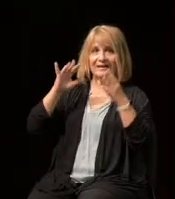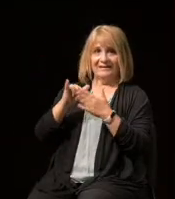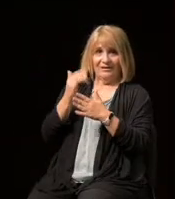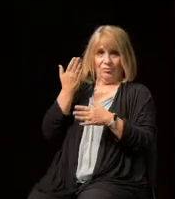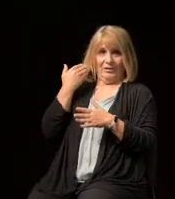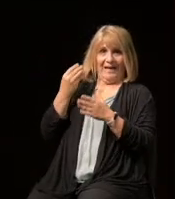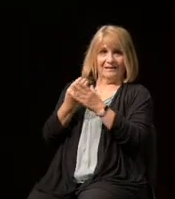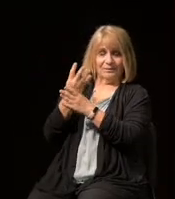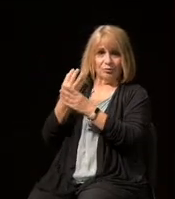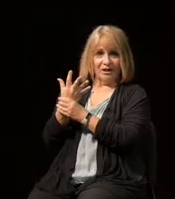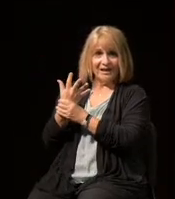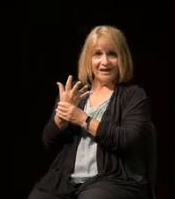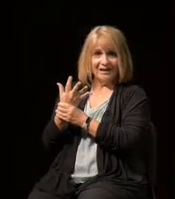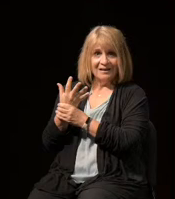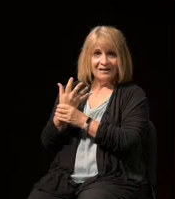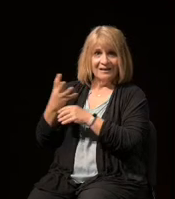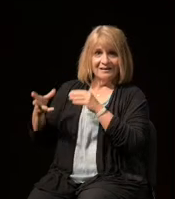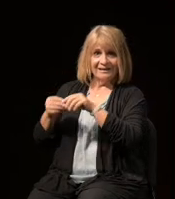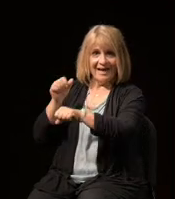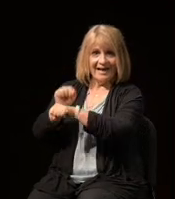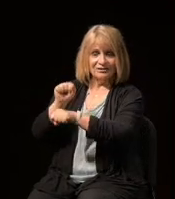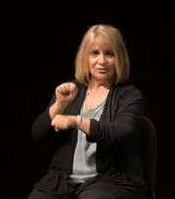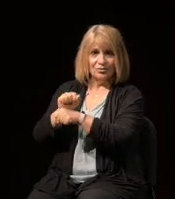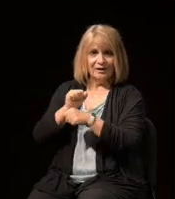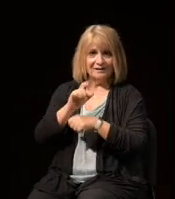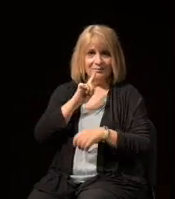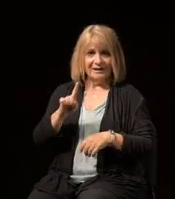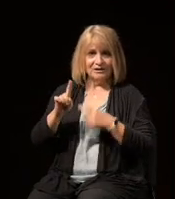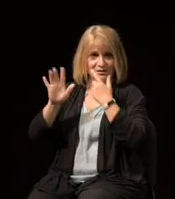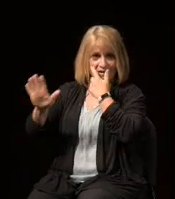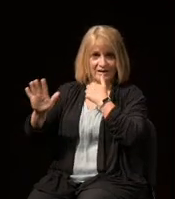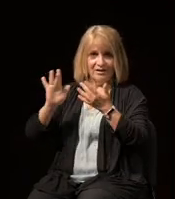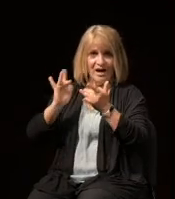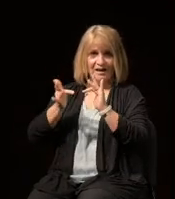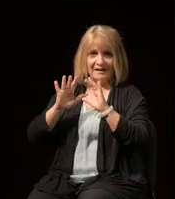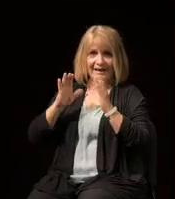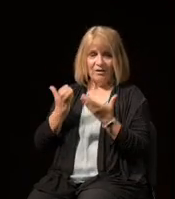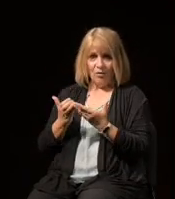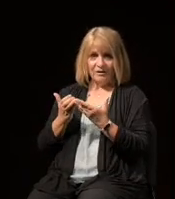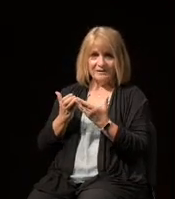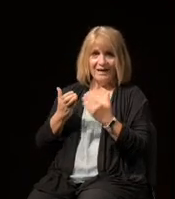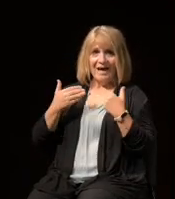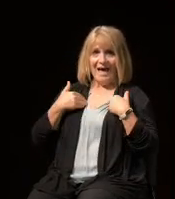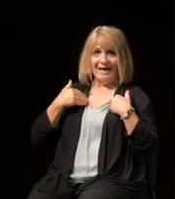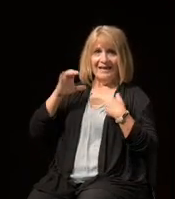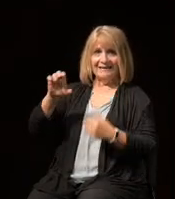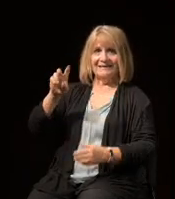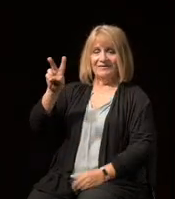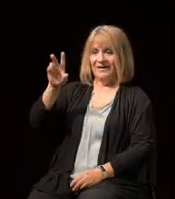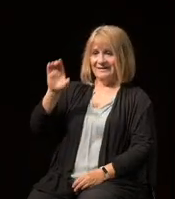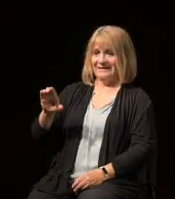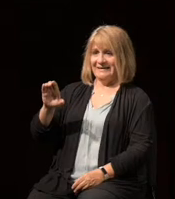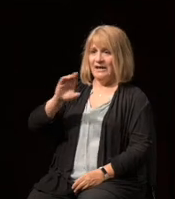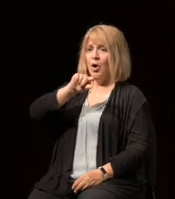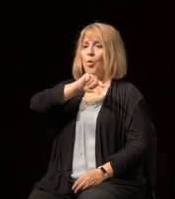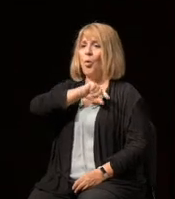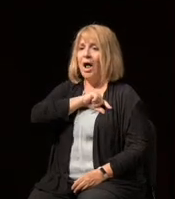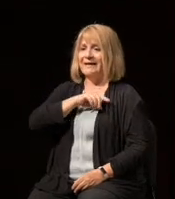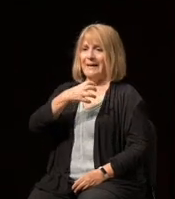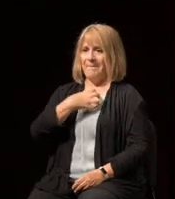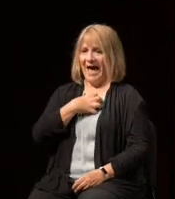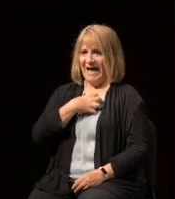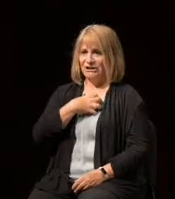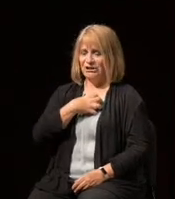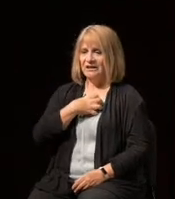spring did the extra work to make sure that their online course had a CVC quality badge. So there's a